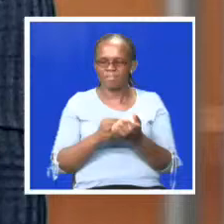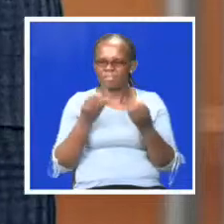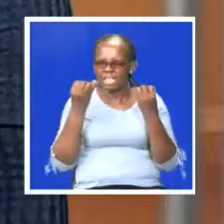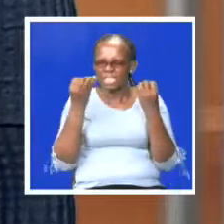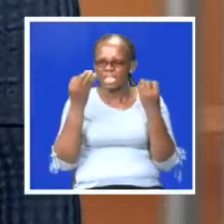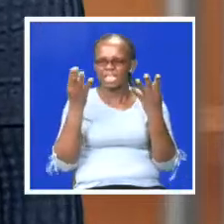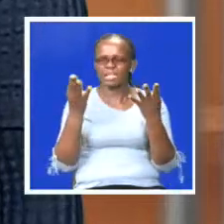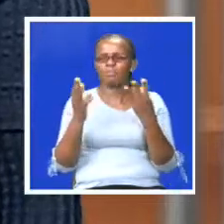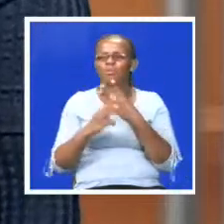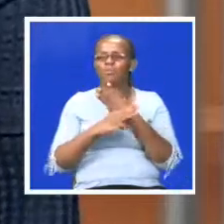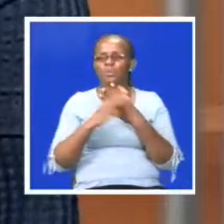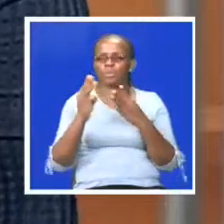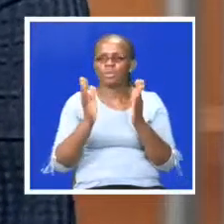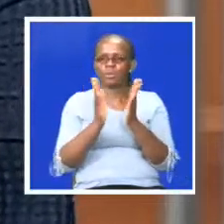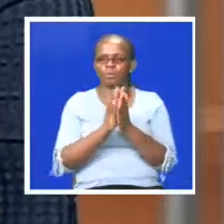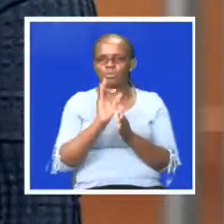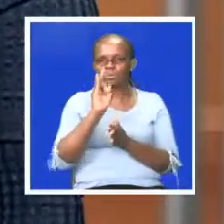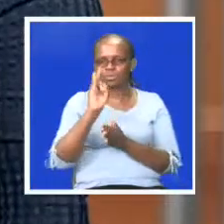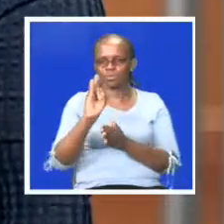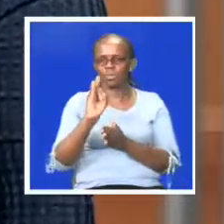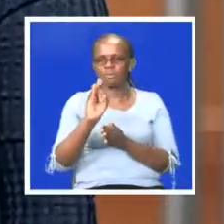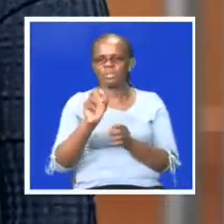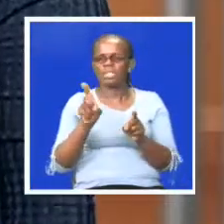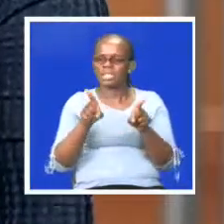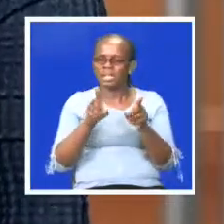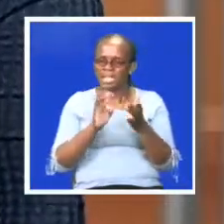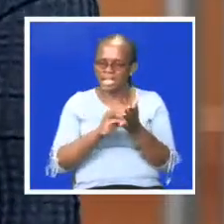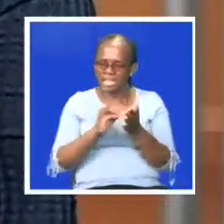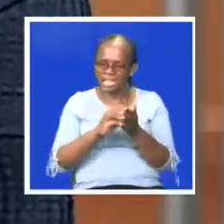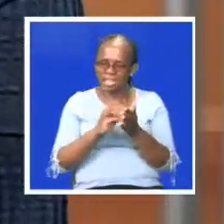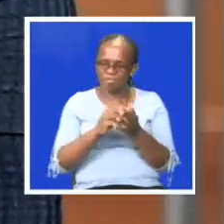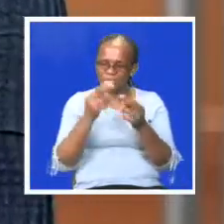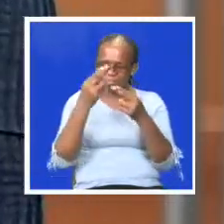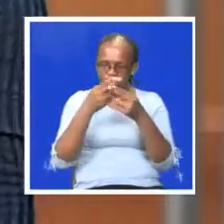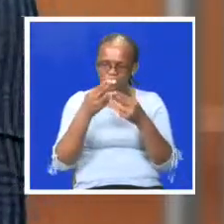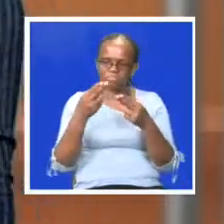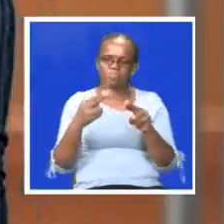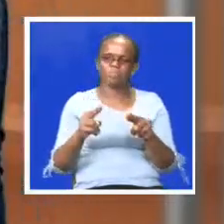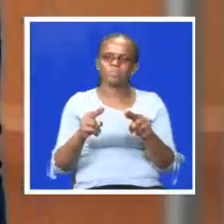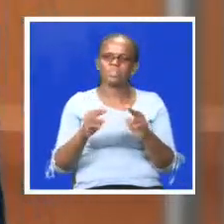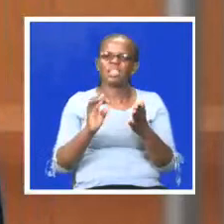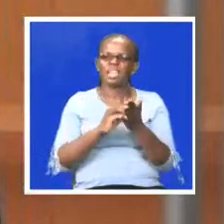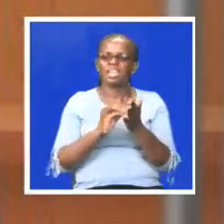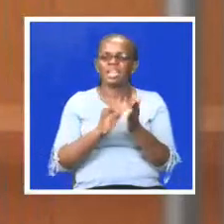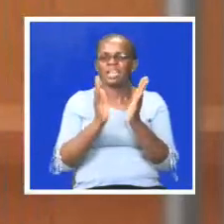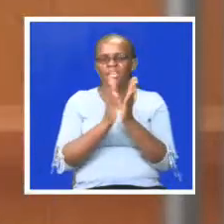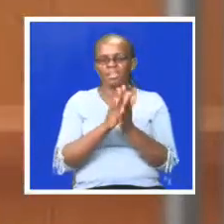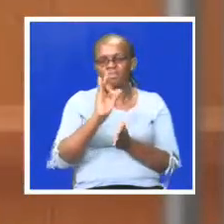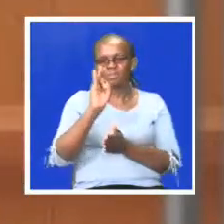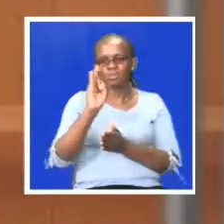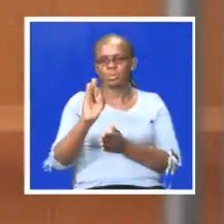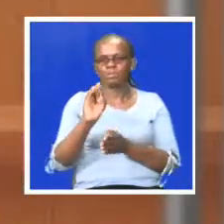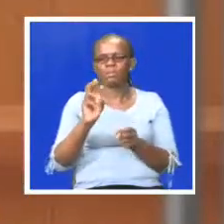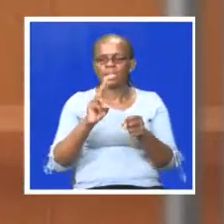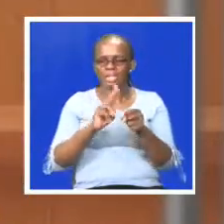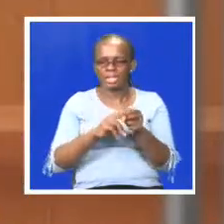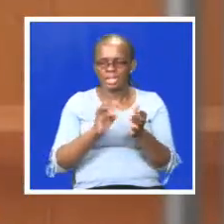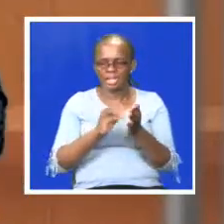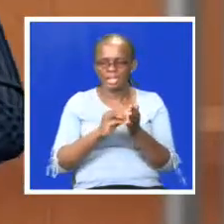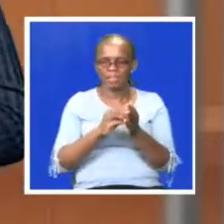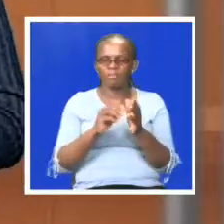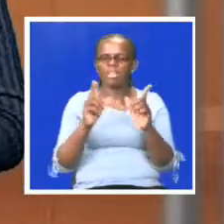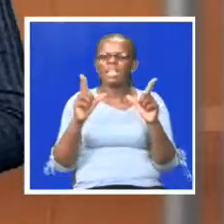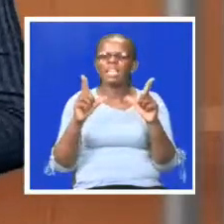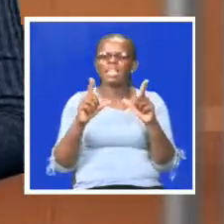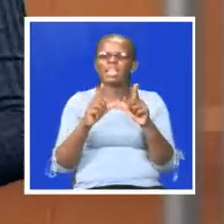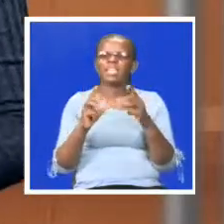number 12, and we have this egg tray here which has 12 eggs. And also the letter of the week is